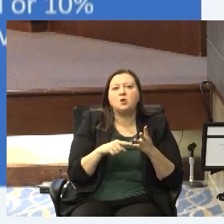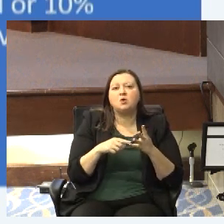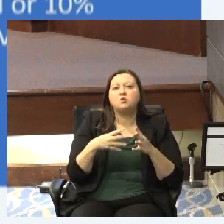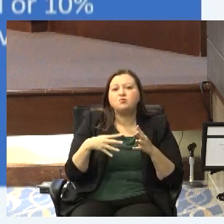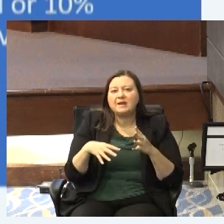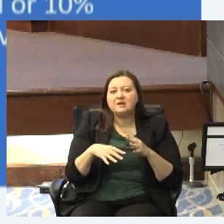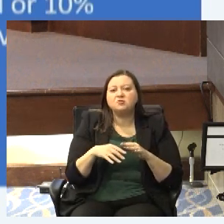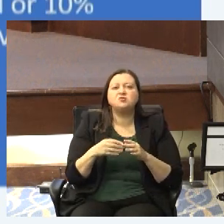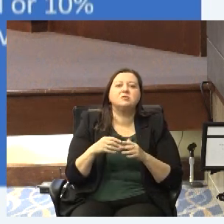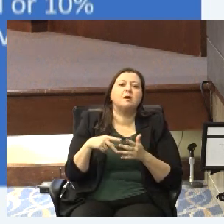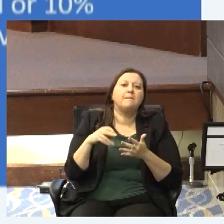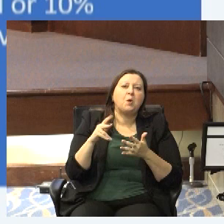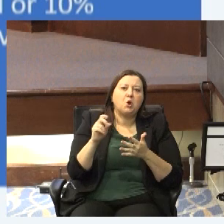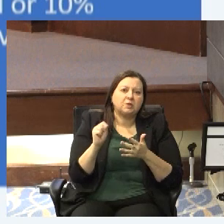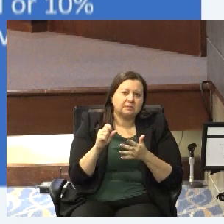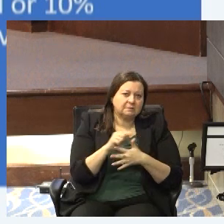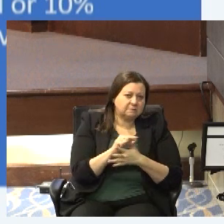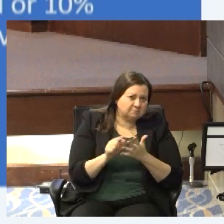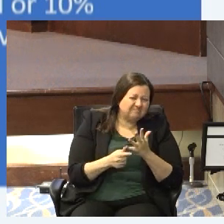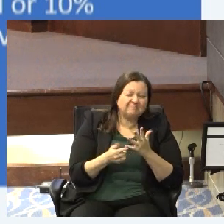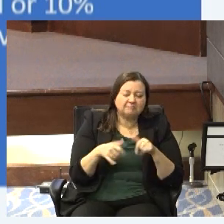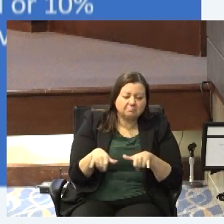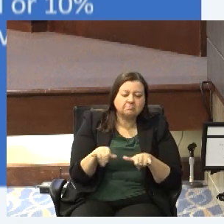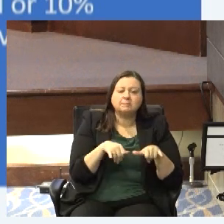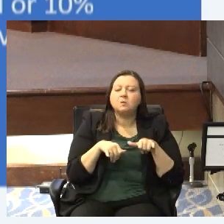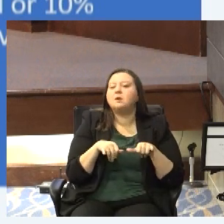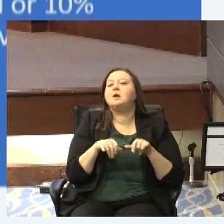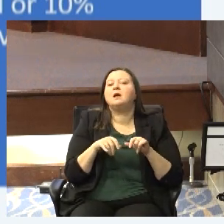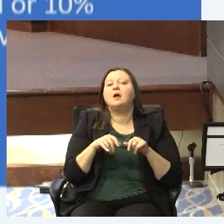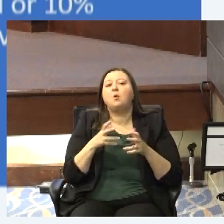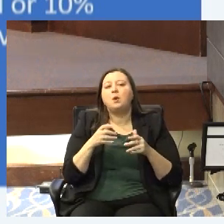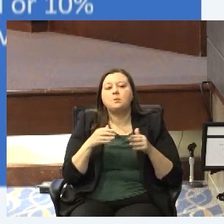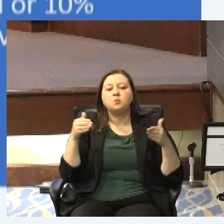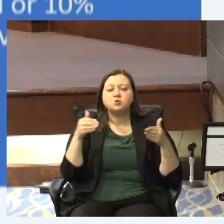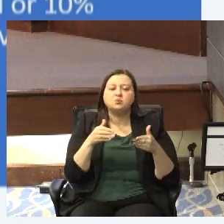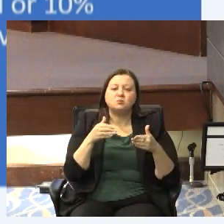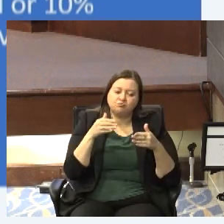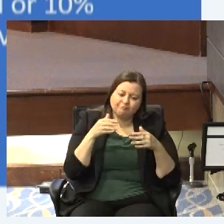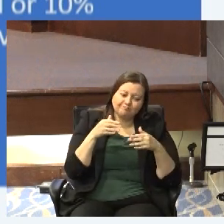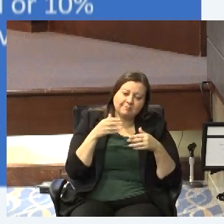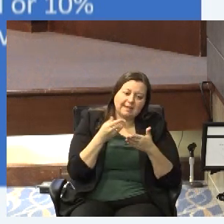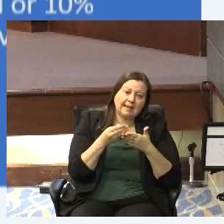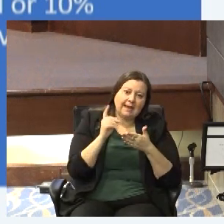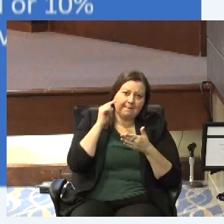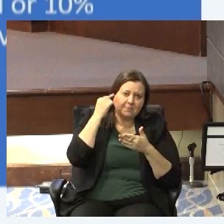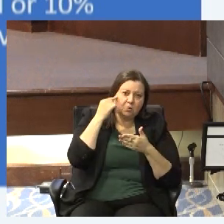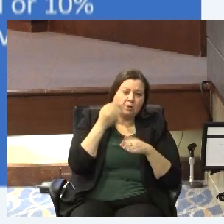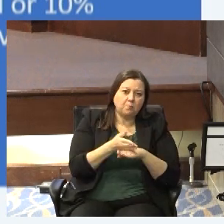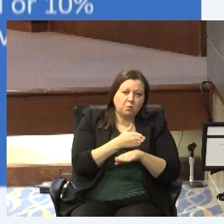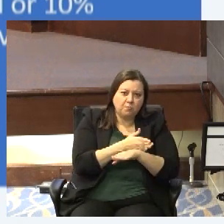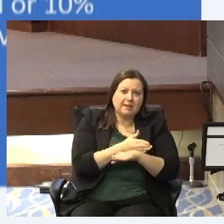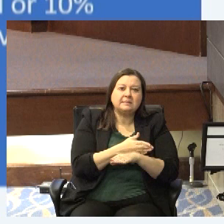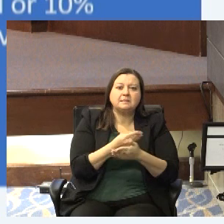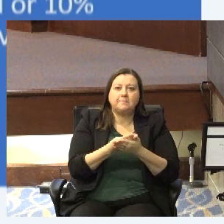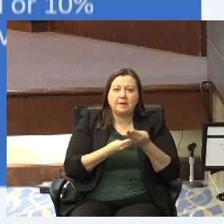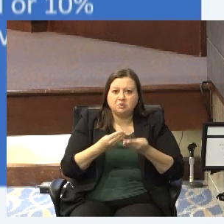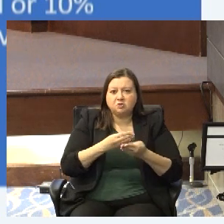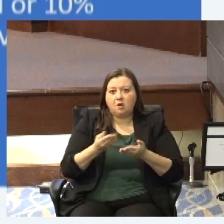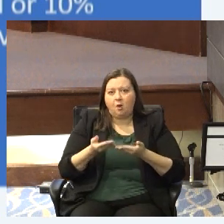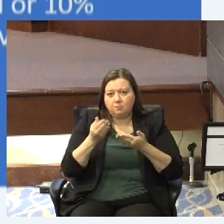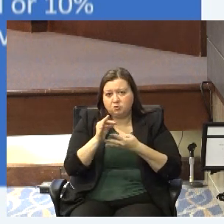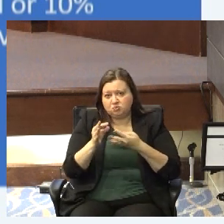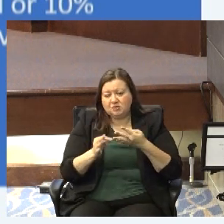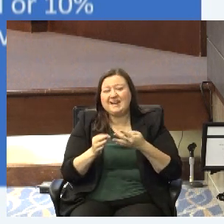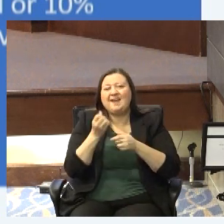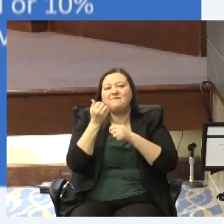As Jennifer mentioned, they want to pursue the capital improvements budget option, which would mean they submit every 5 years a capital improvements budget to the